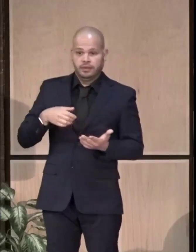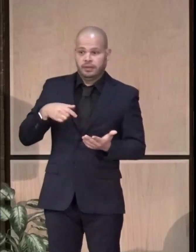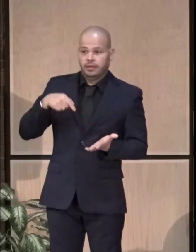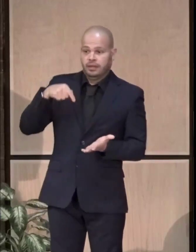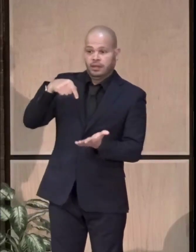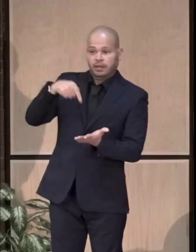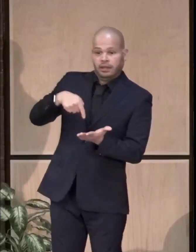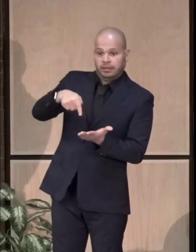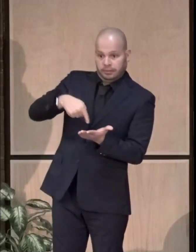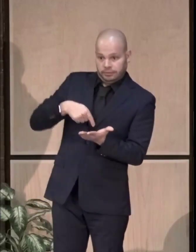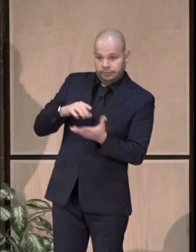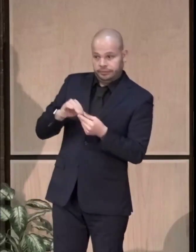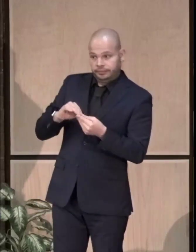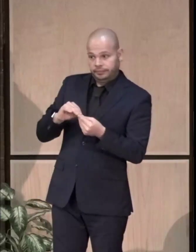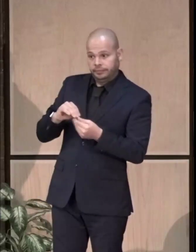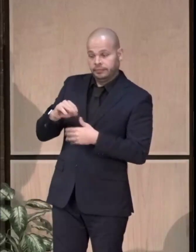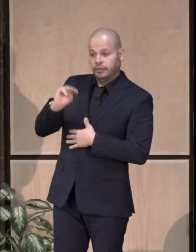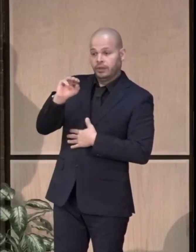Sergeant Moat,